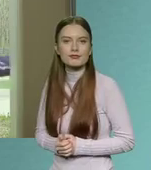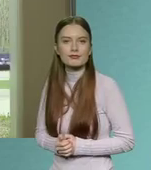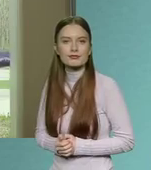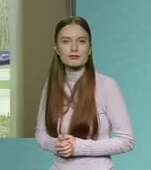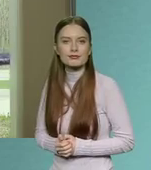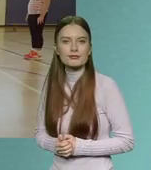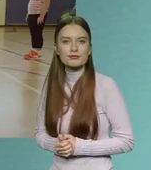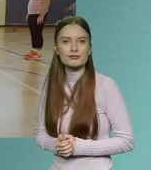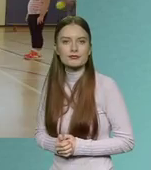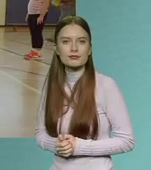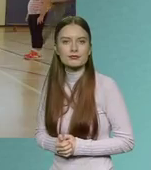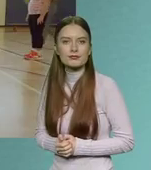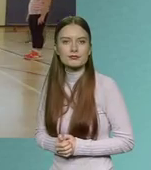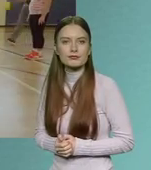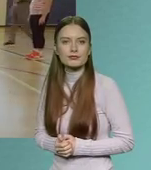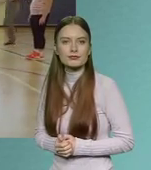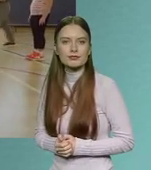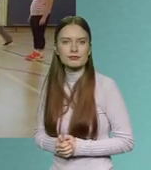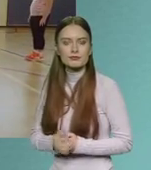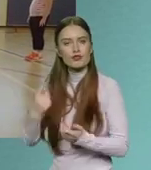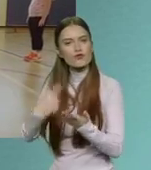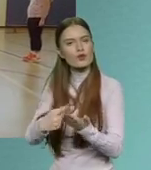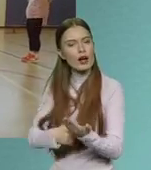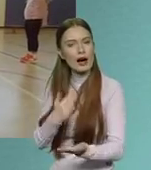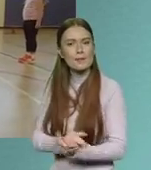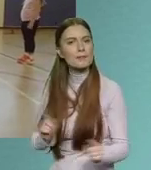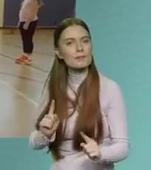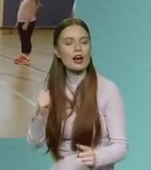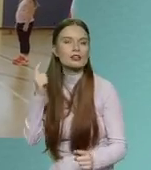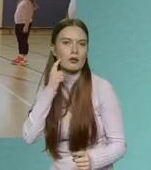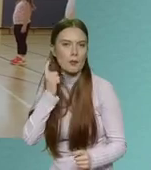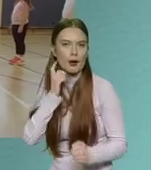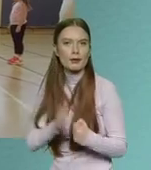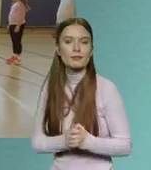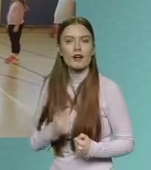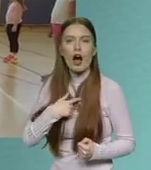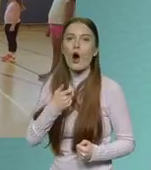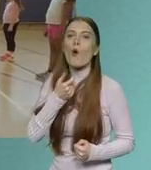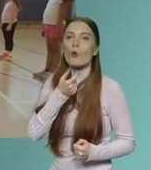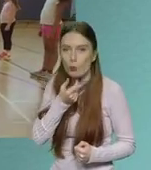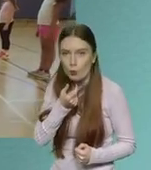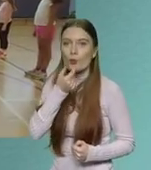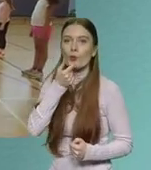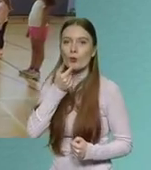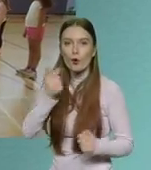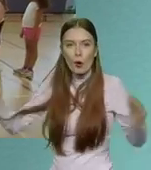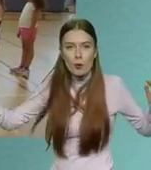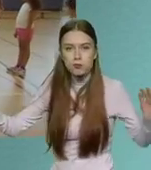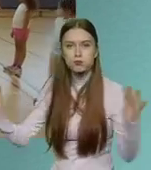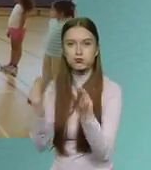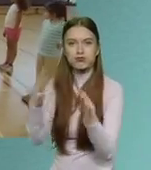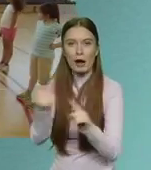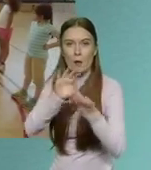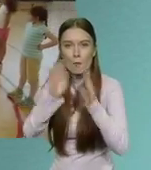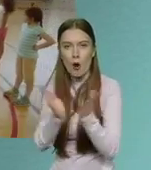teacher bounces a ball. Rules are simple. I blow the whistle, you run to the center, grab a ball and